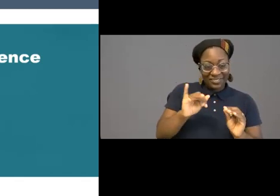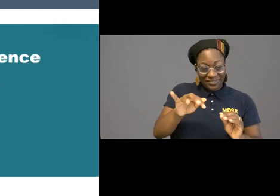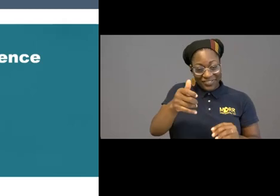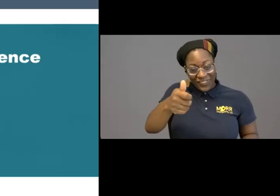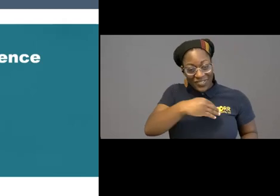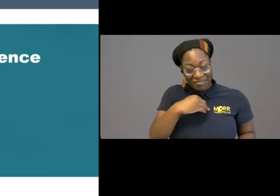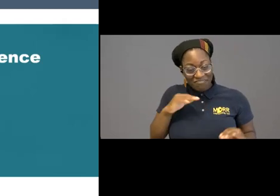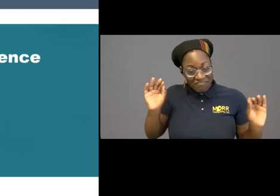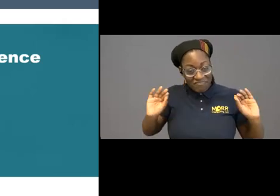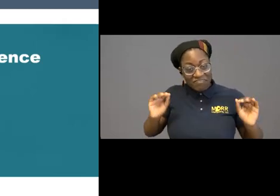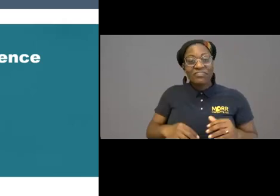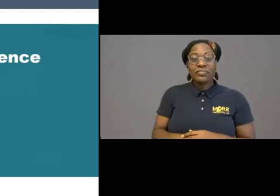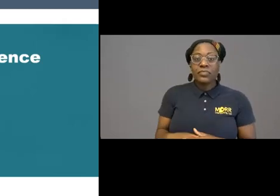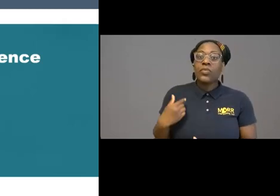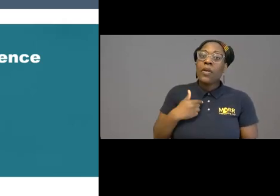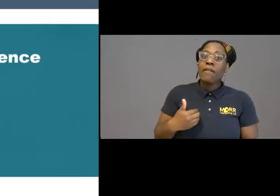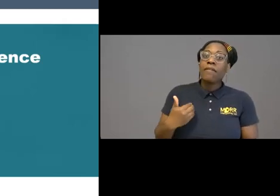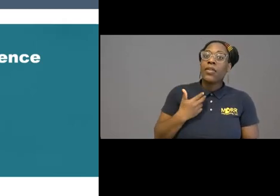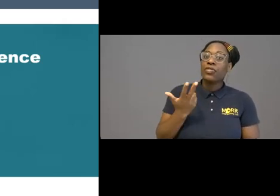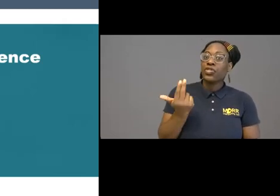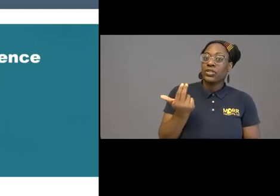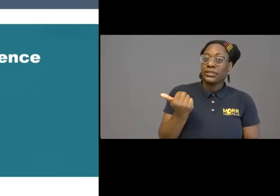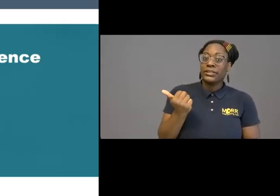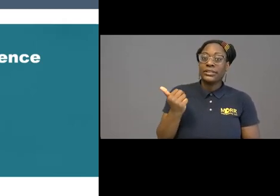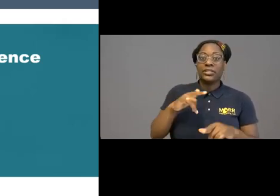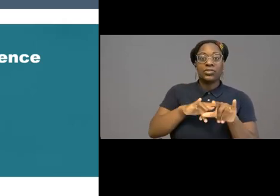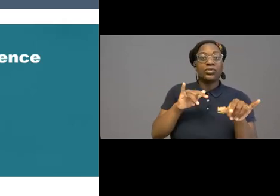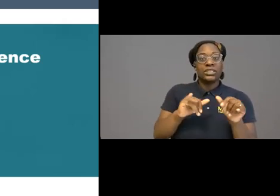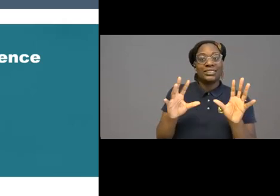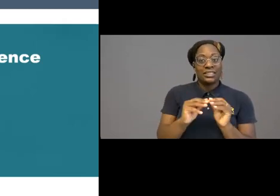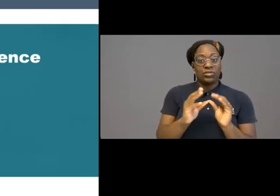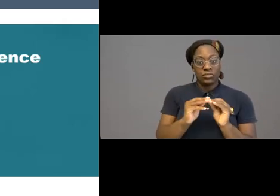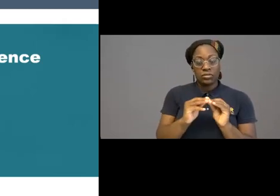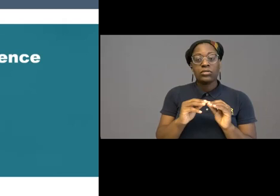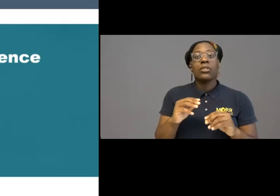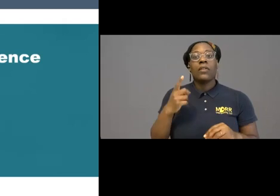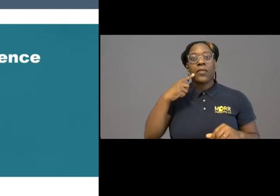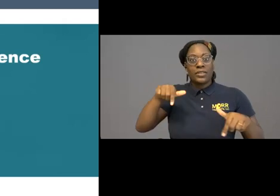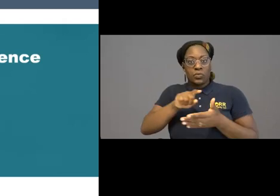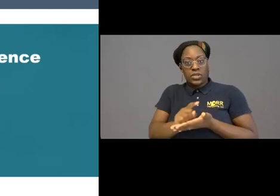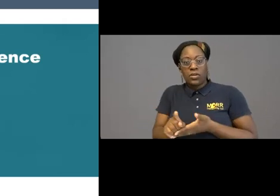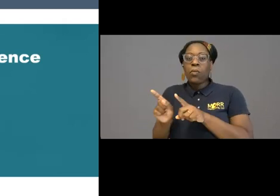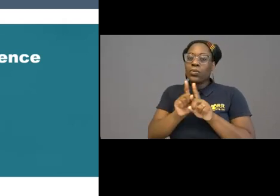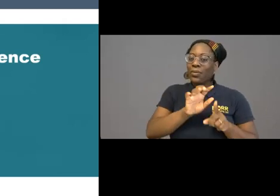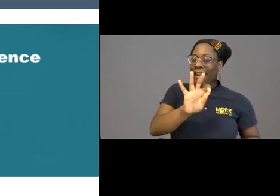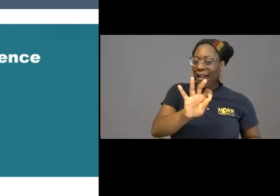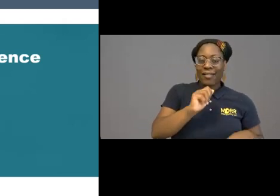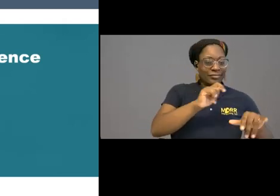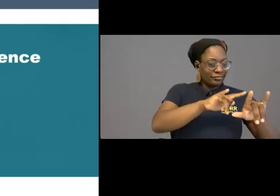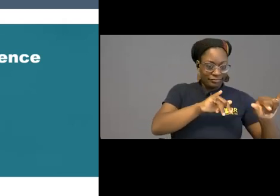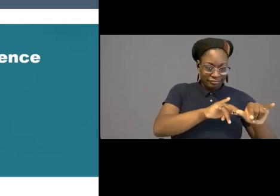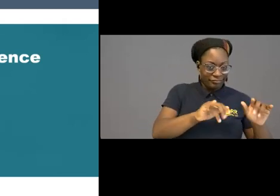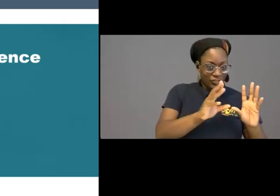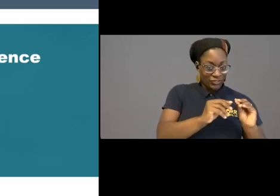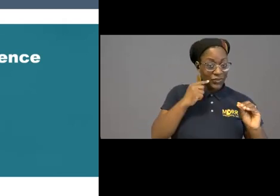9 synchronous sessions that are scheduled for Thursday and Friday of this week. All synchronous sessions will be recorded, and the recordings will be up